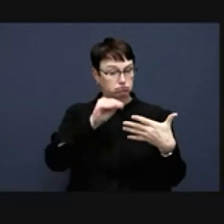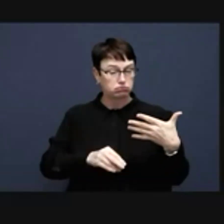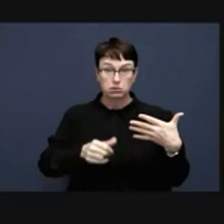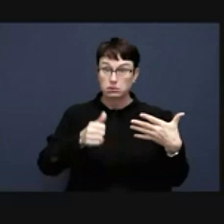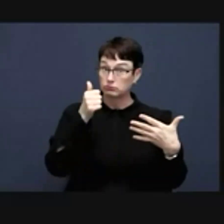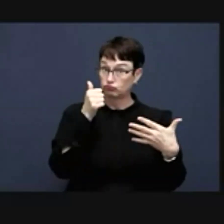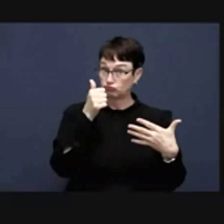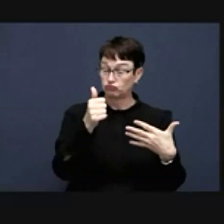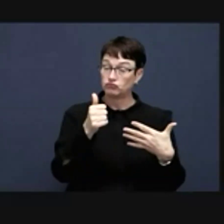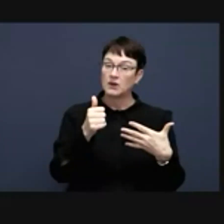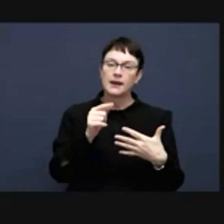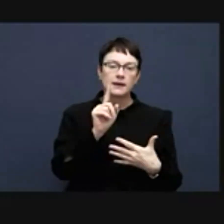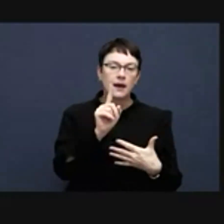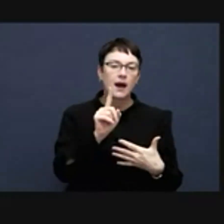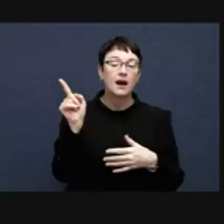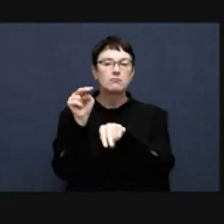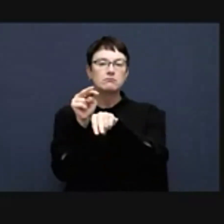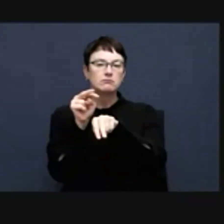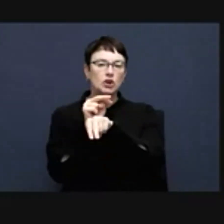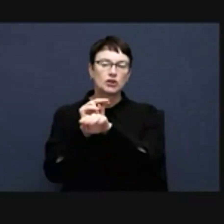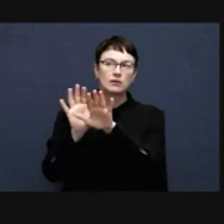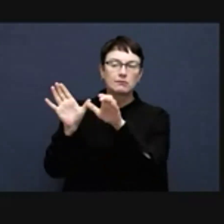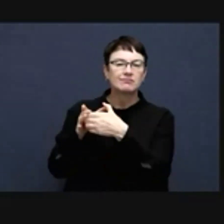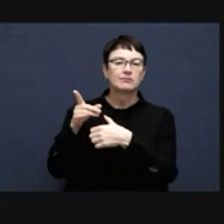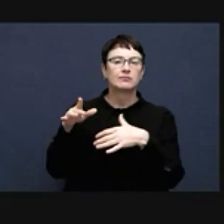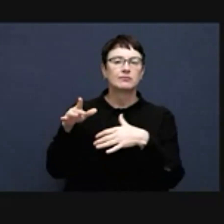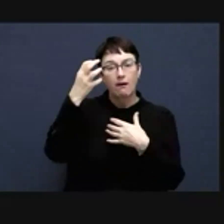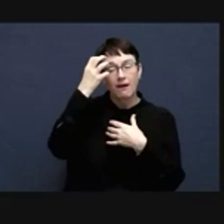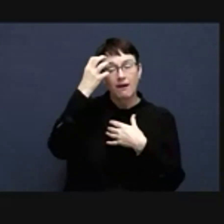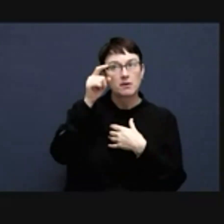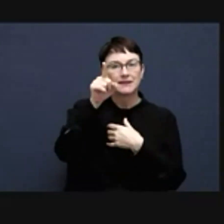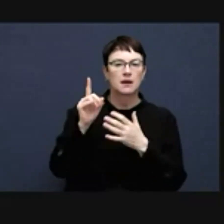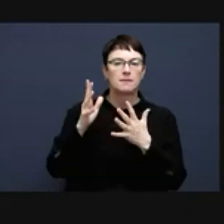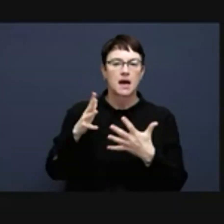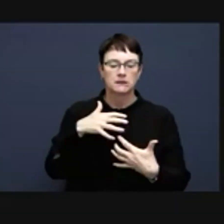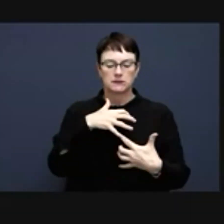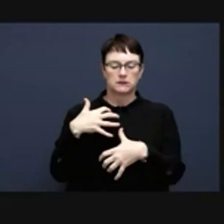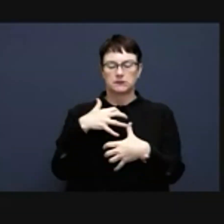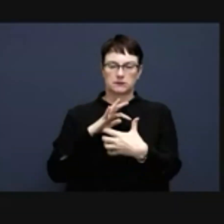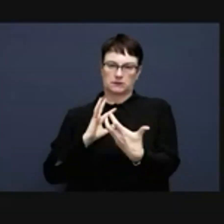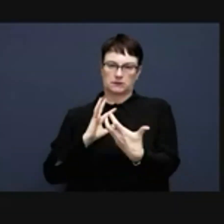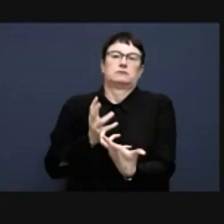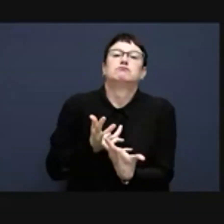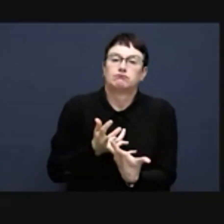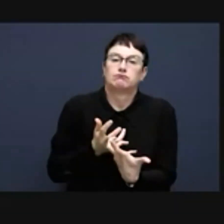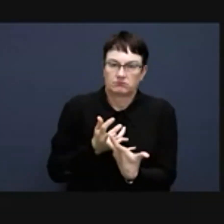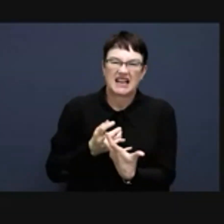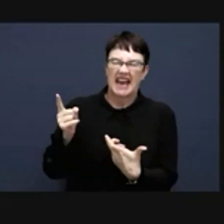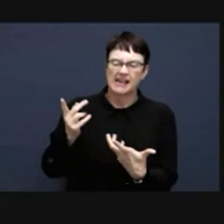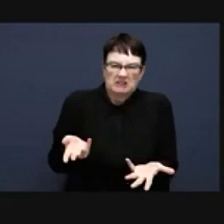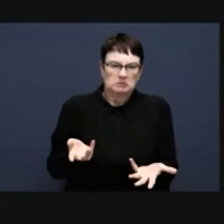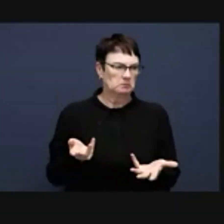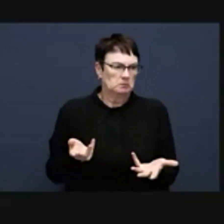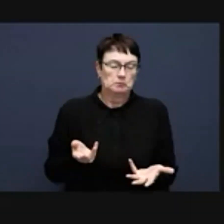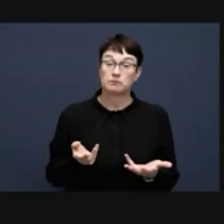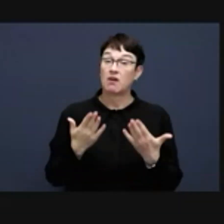some time for the monitoring agencies and for the public sector to align and adjust and make, you know, understand how to do things. And we see a